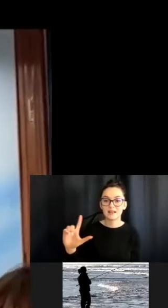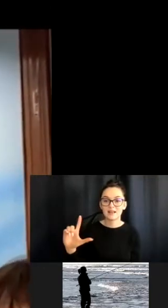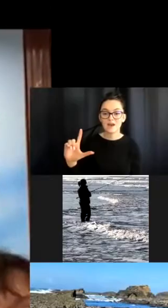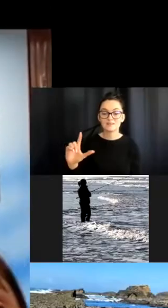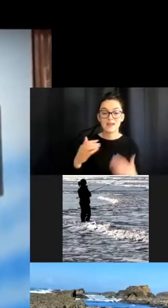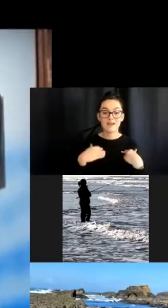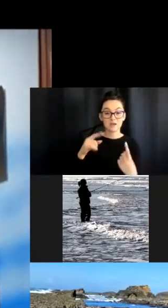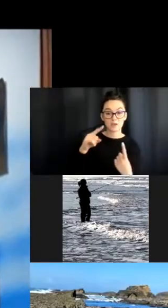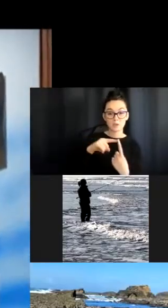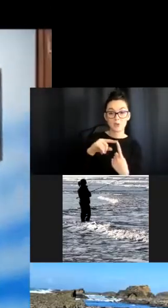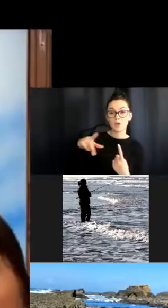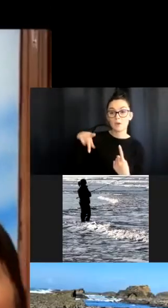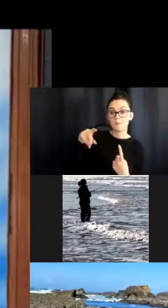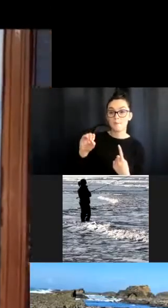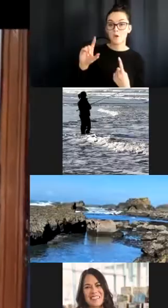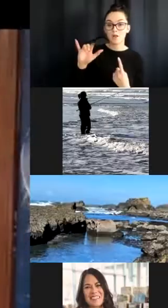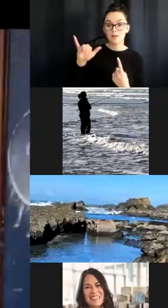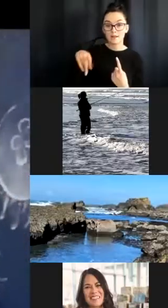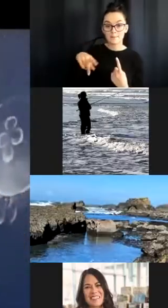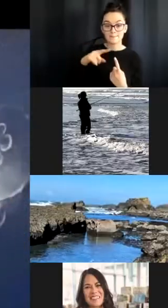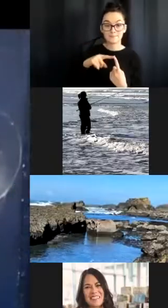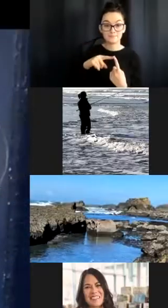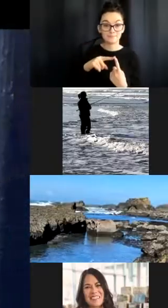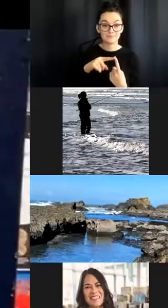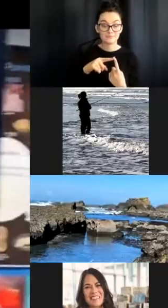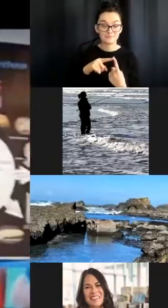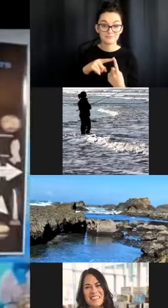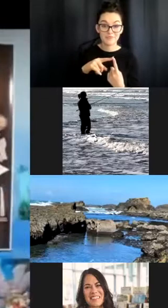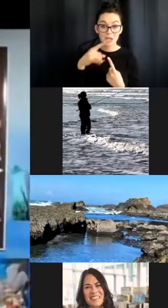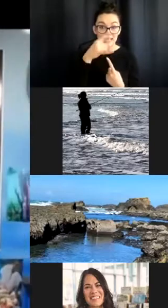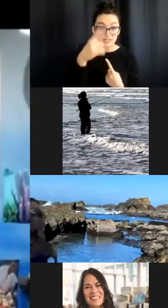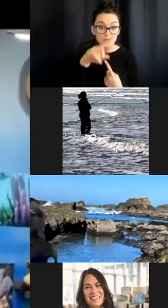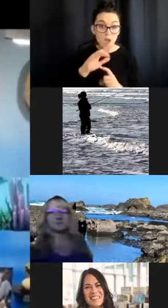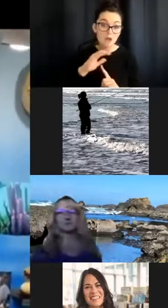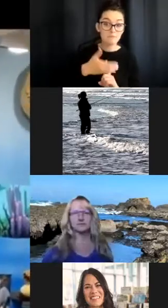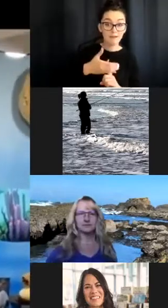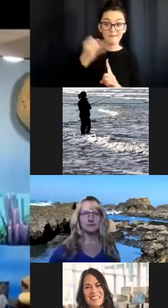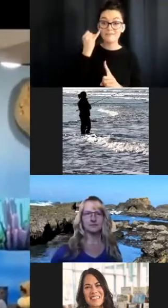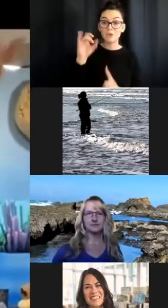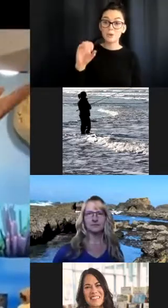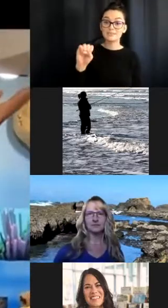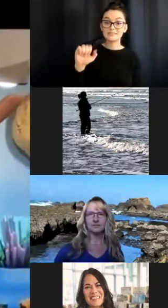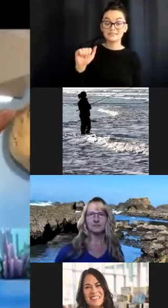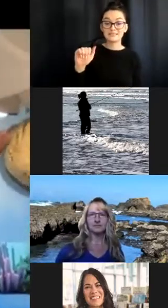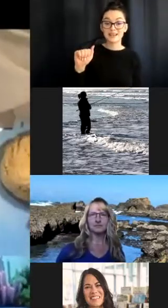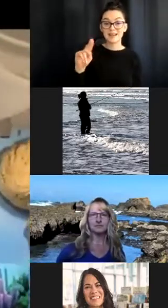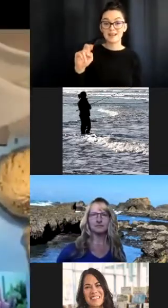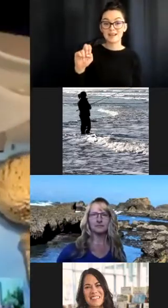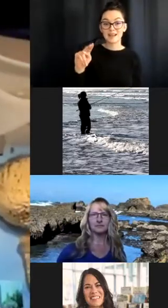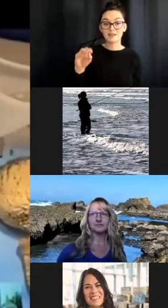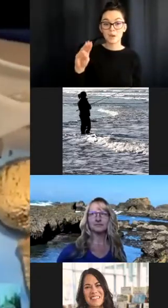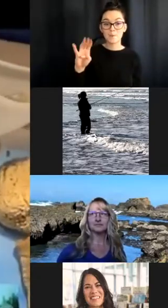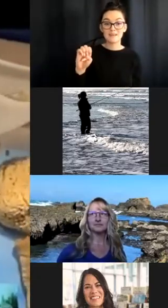have a polyp. And I want you kids act like a polyp. You're gonna be a sea anemone now. You'll put your tentacles in your mouth